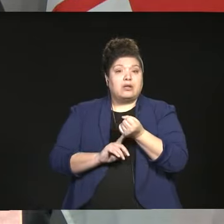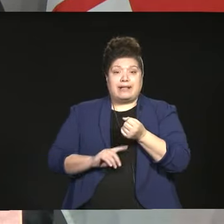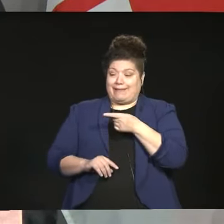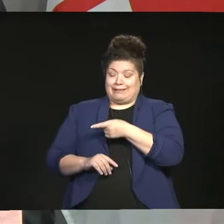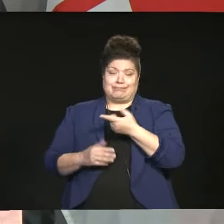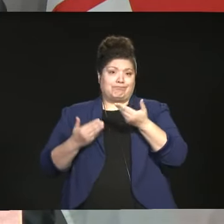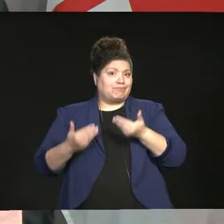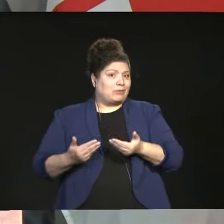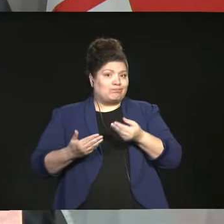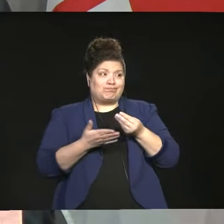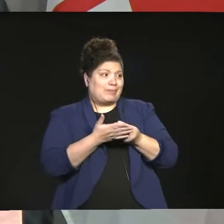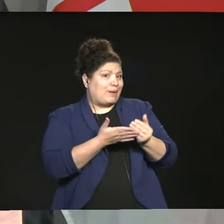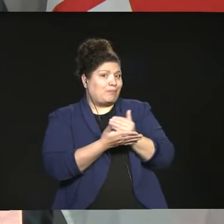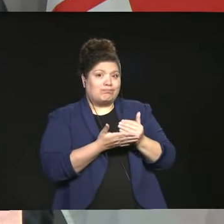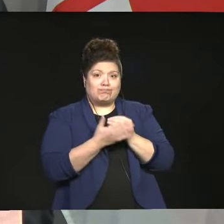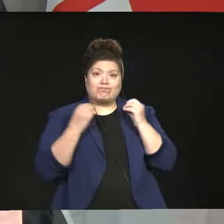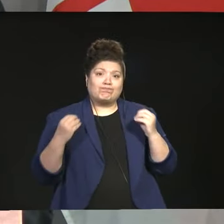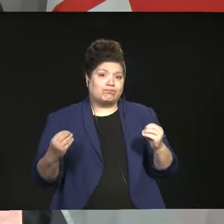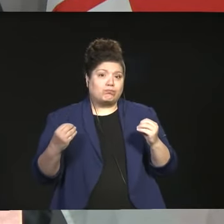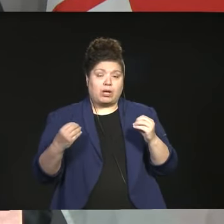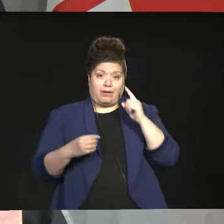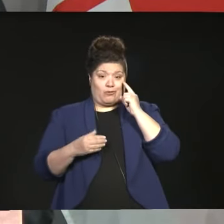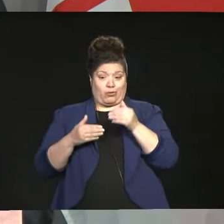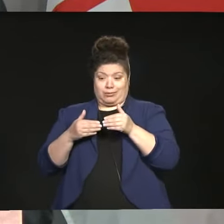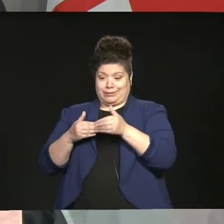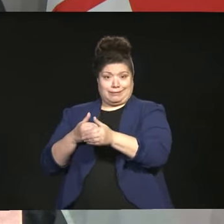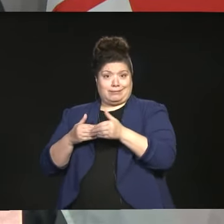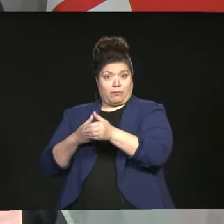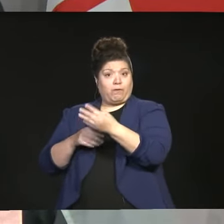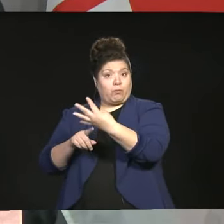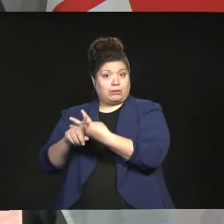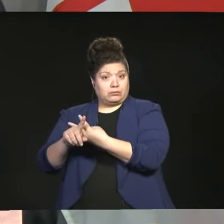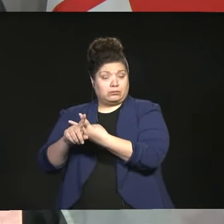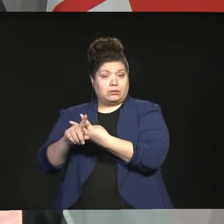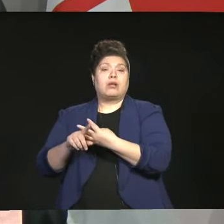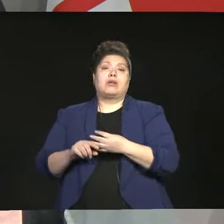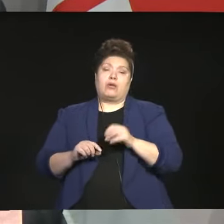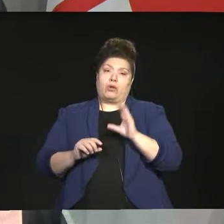months, for them to be able to have $2,000 a month for 4 months. That means